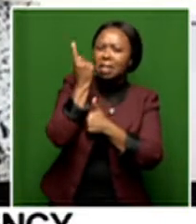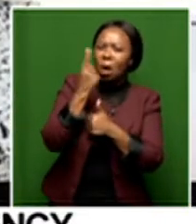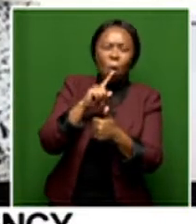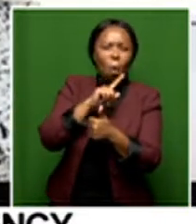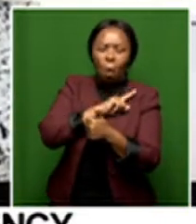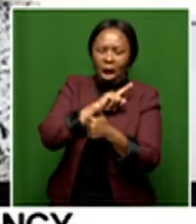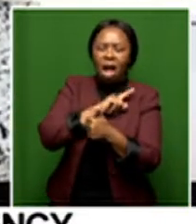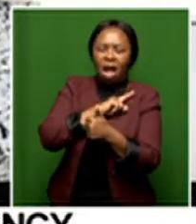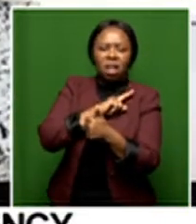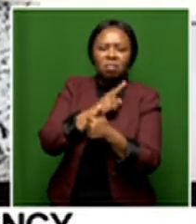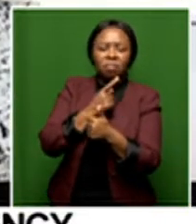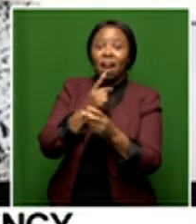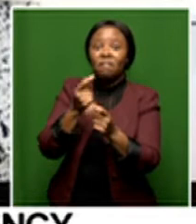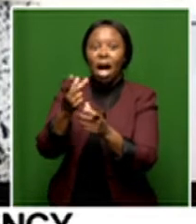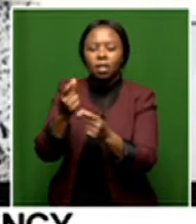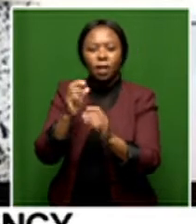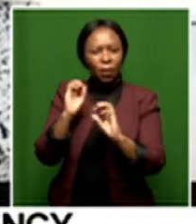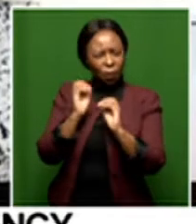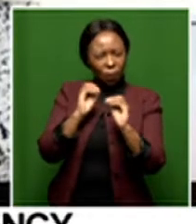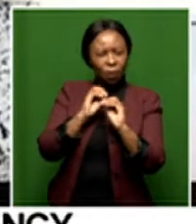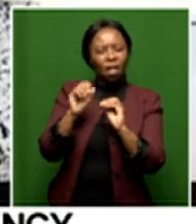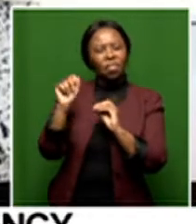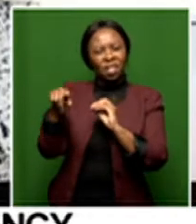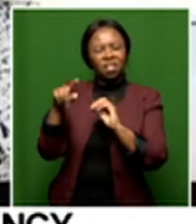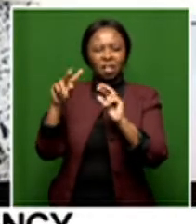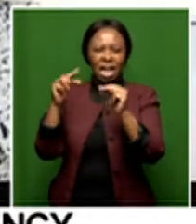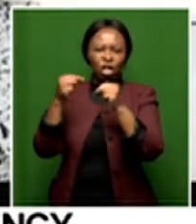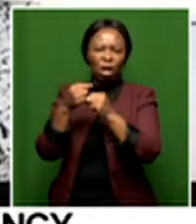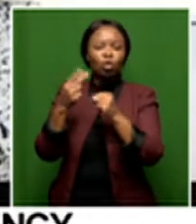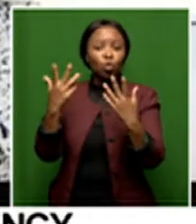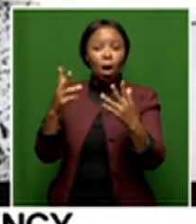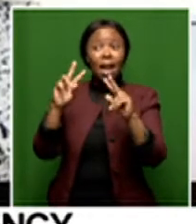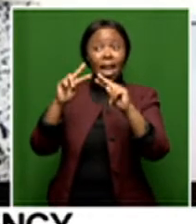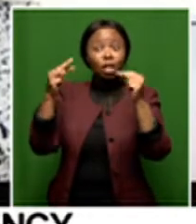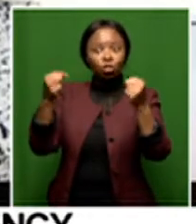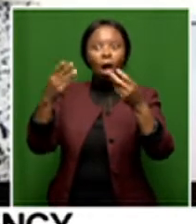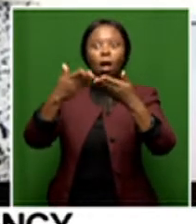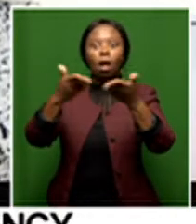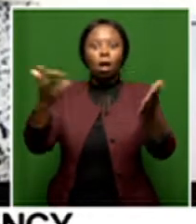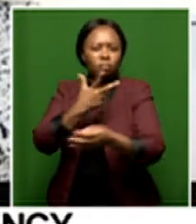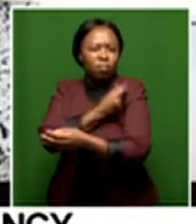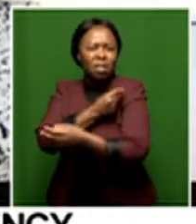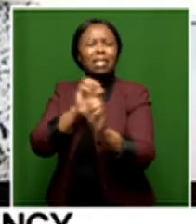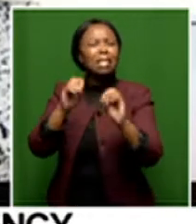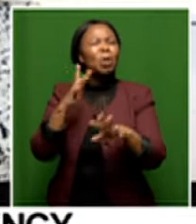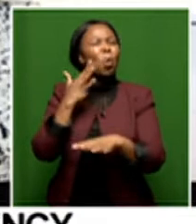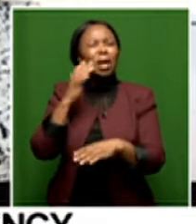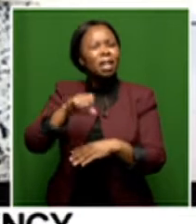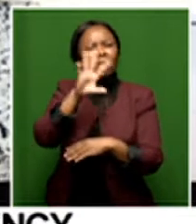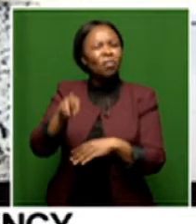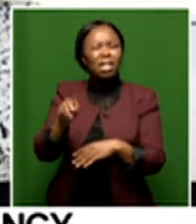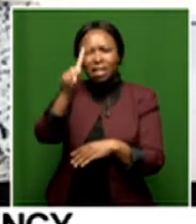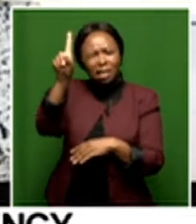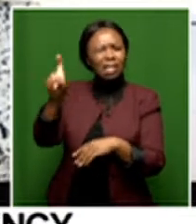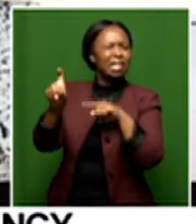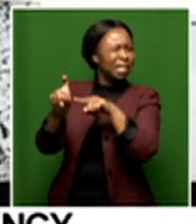it's not going as fast as it would as a national rollout. When is the national rollout for vaccines actually going to start in South Africa? That's the